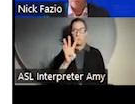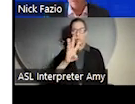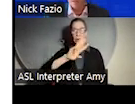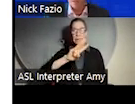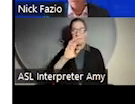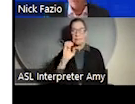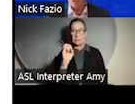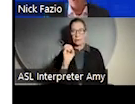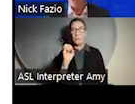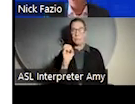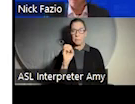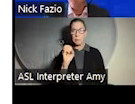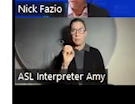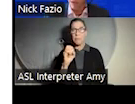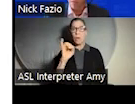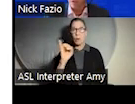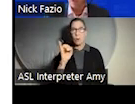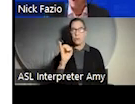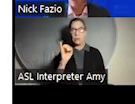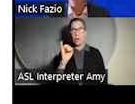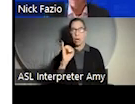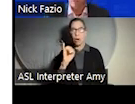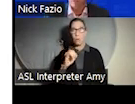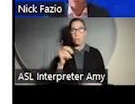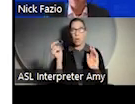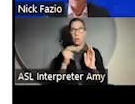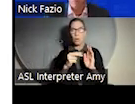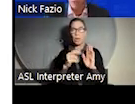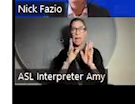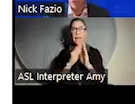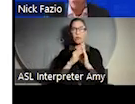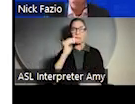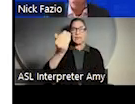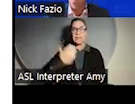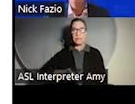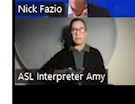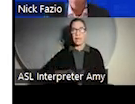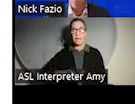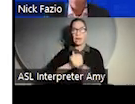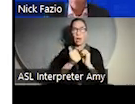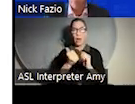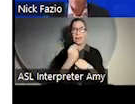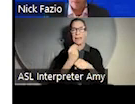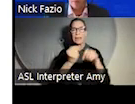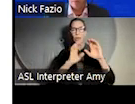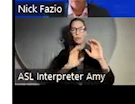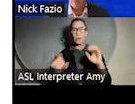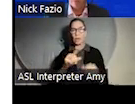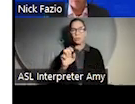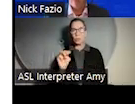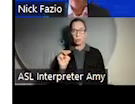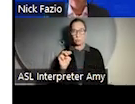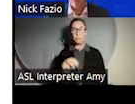1-603-782-2460. You can also check your meeting invite for an instructional leaflet with more information on using Zoom.